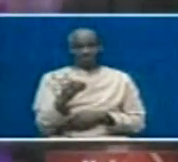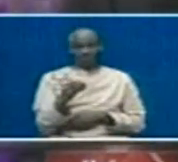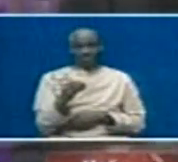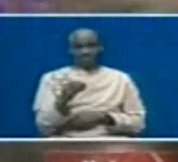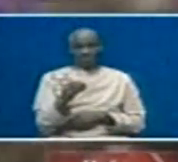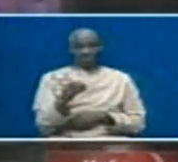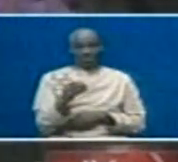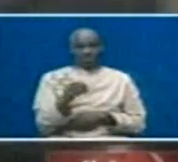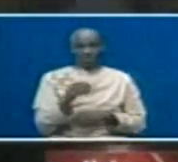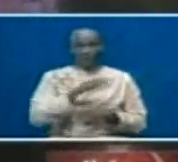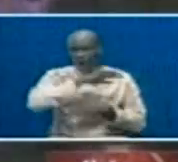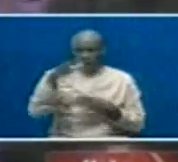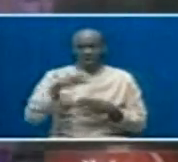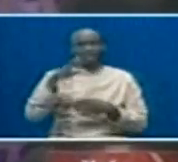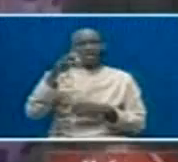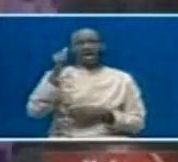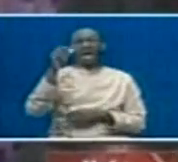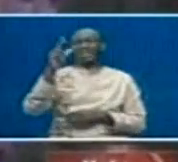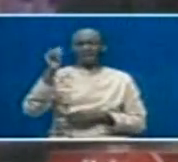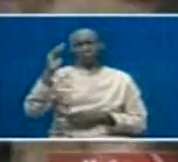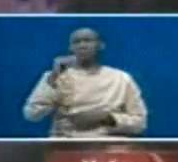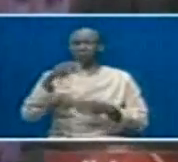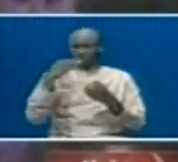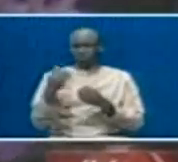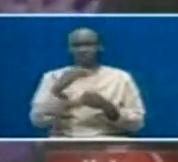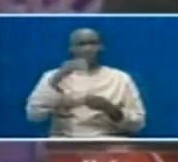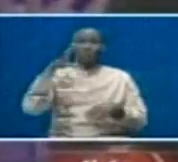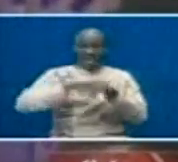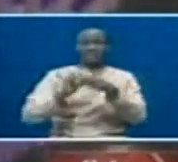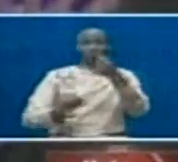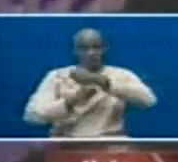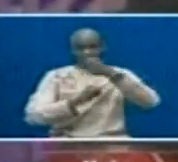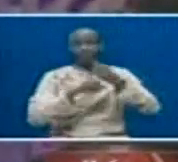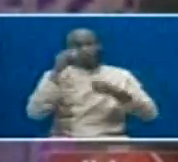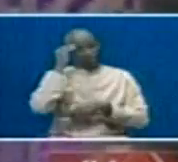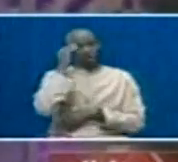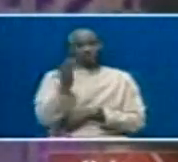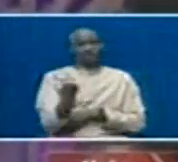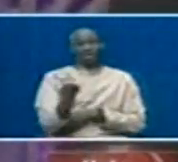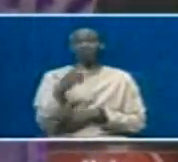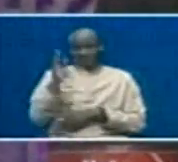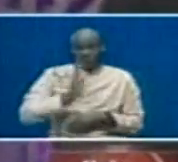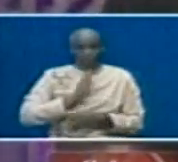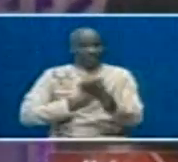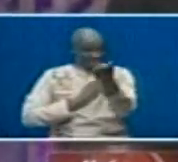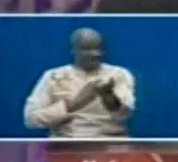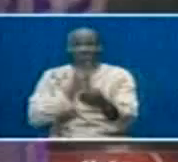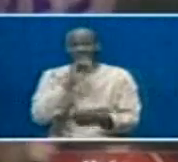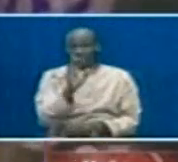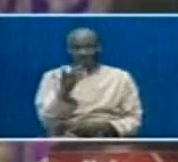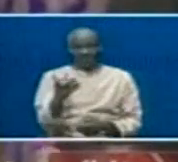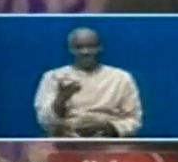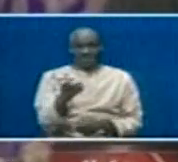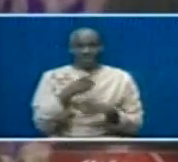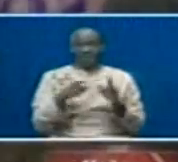All the Arab kids, they'll go through them and see who gets a scholarship and who doesn't. He was on the board of that. Now, Ali